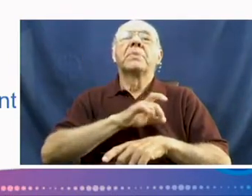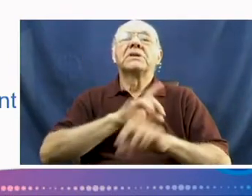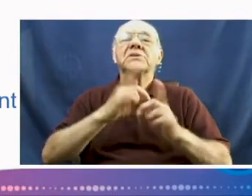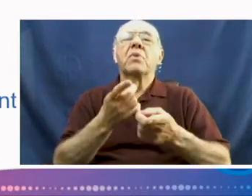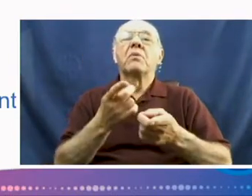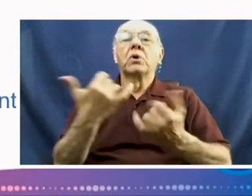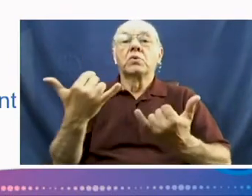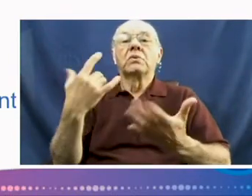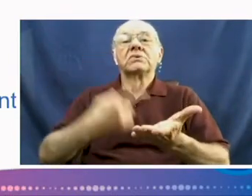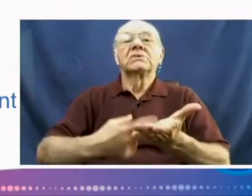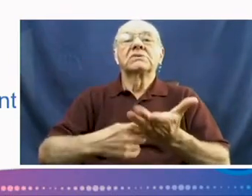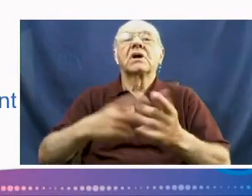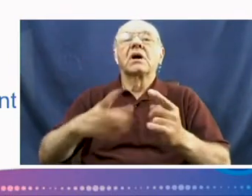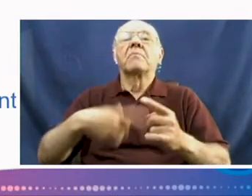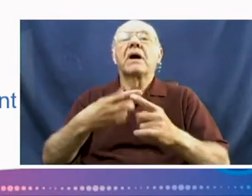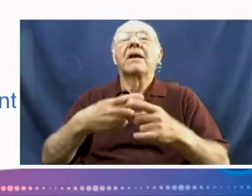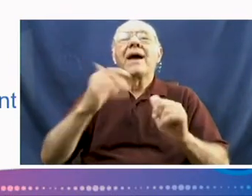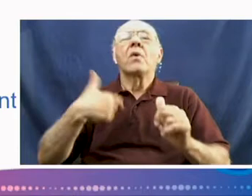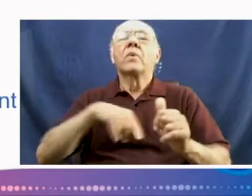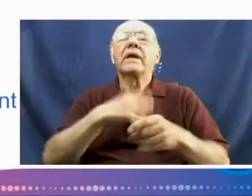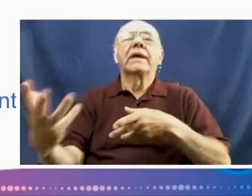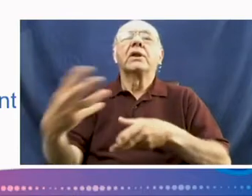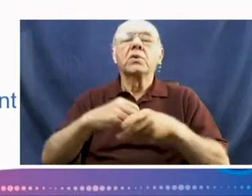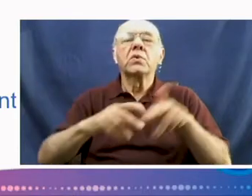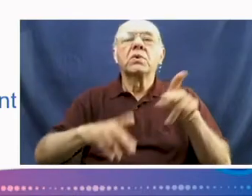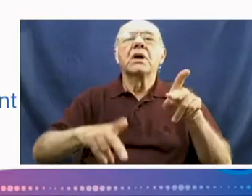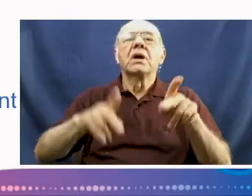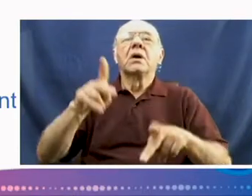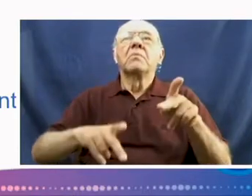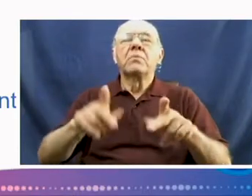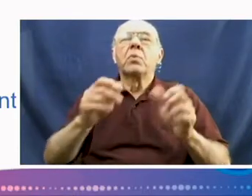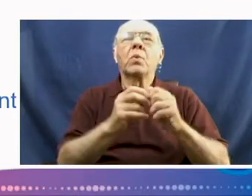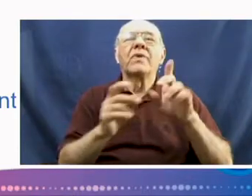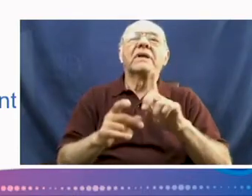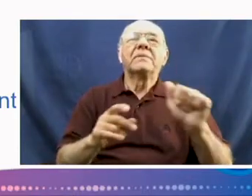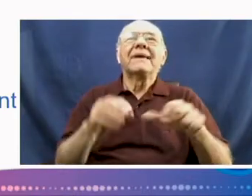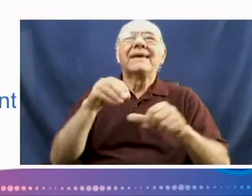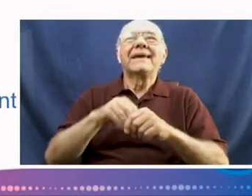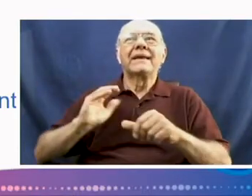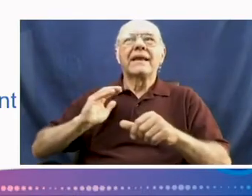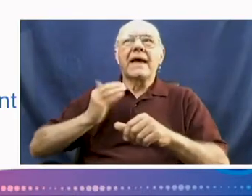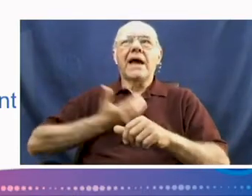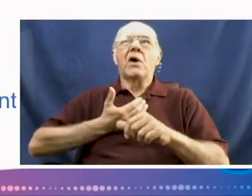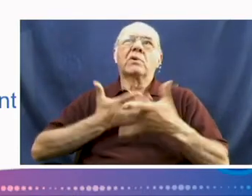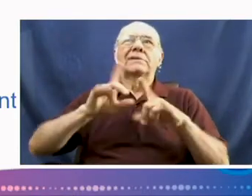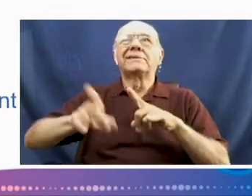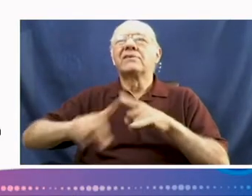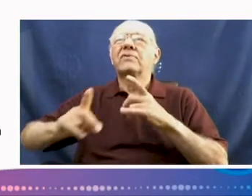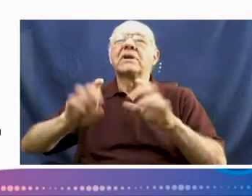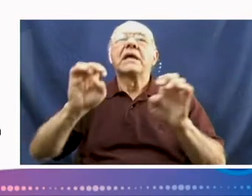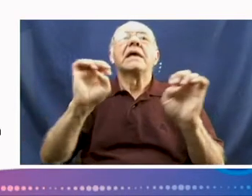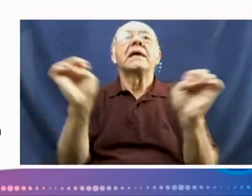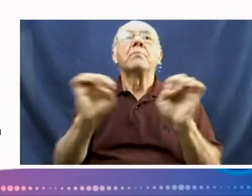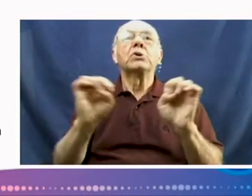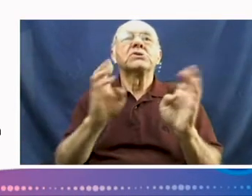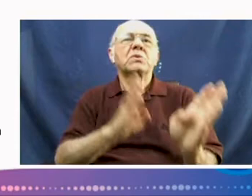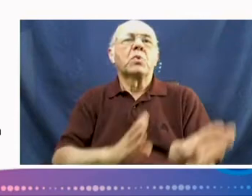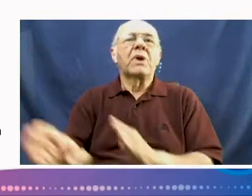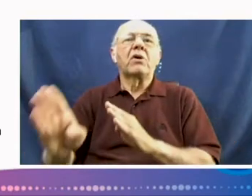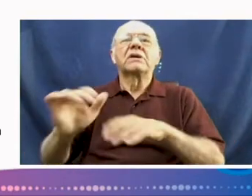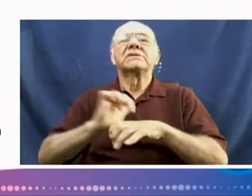on how we include people with disability in our various emergency preparedness exercises.